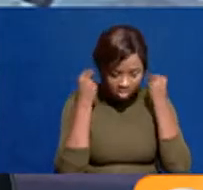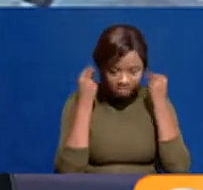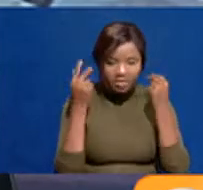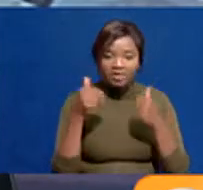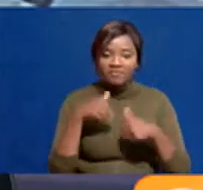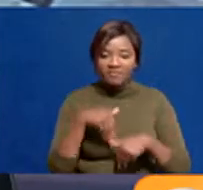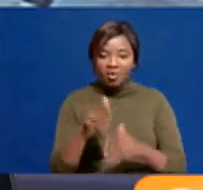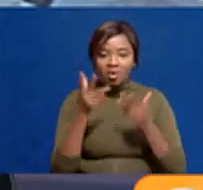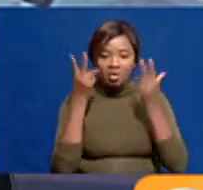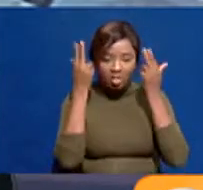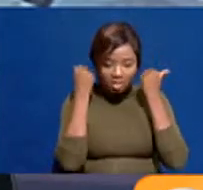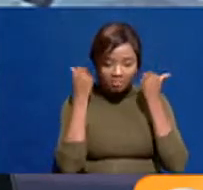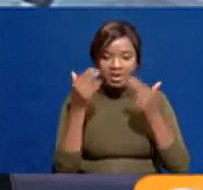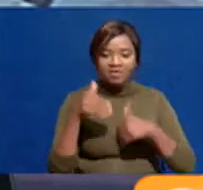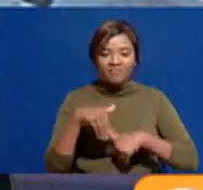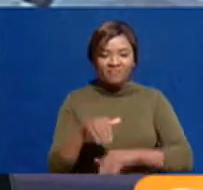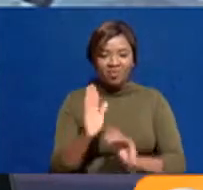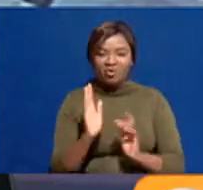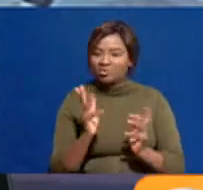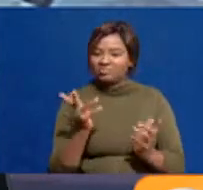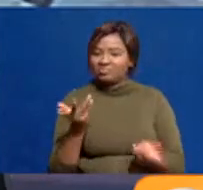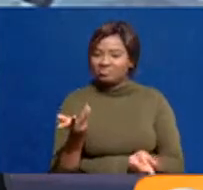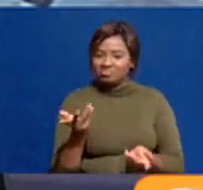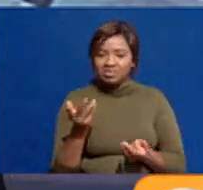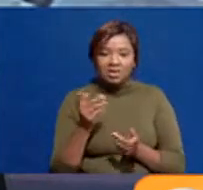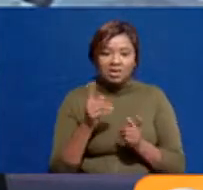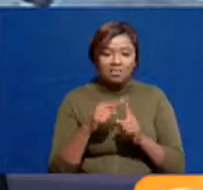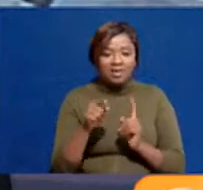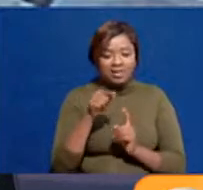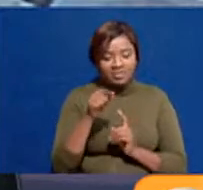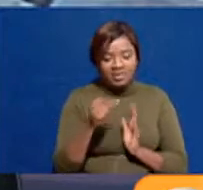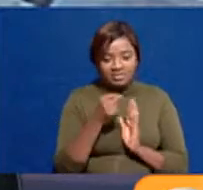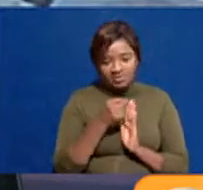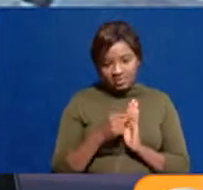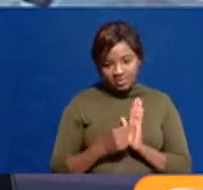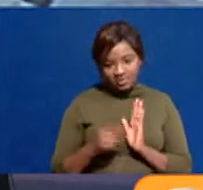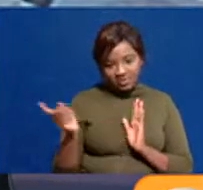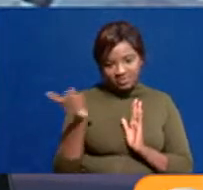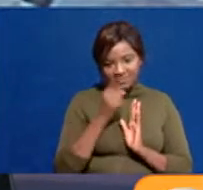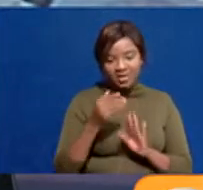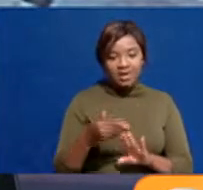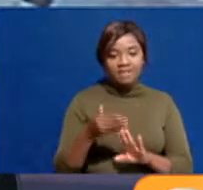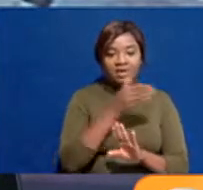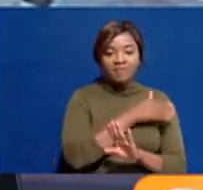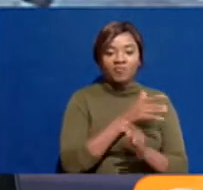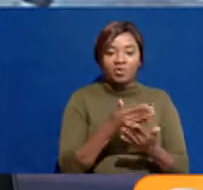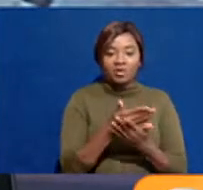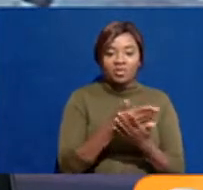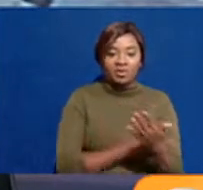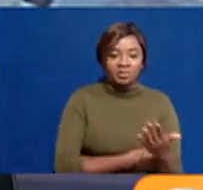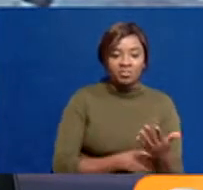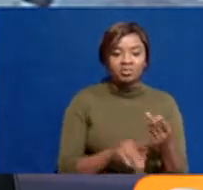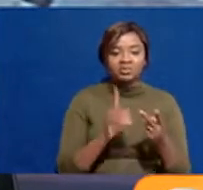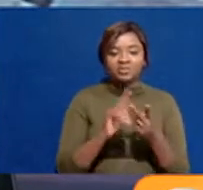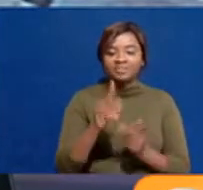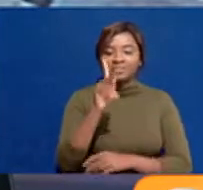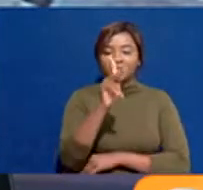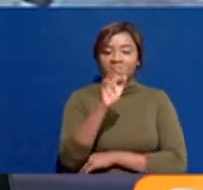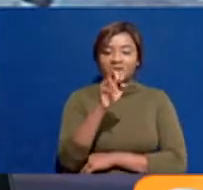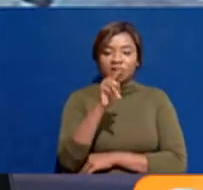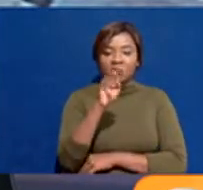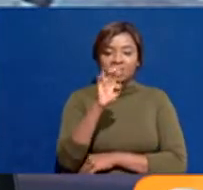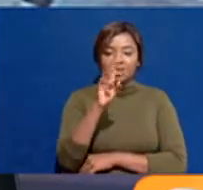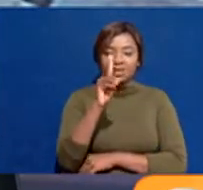things that had already been mentioned way back in the Akiwimi report. Mm-hmm. They have been mentioned in the Kennedy Kiluku report